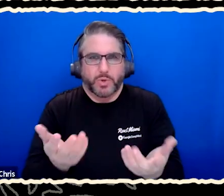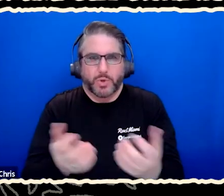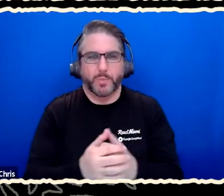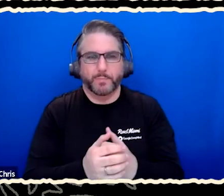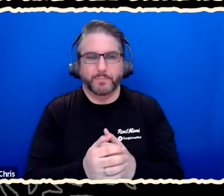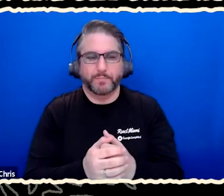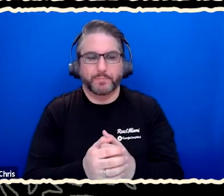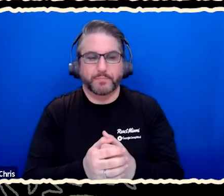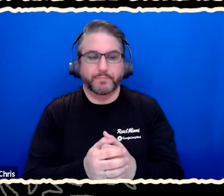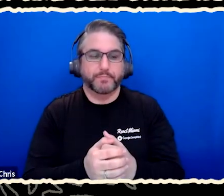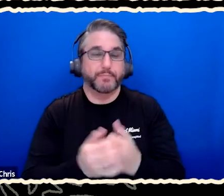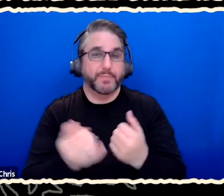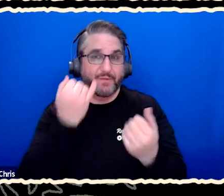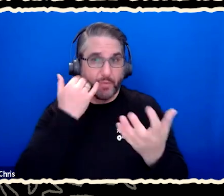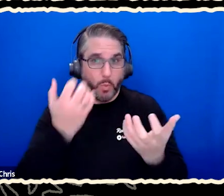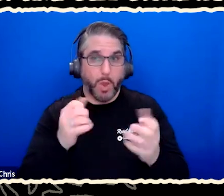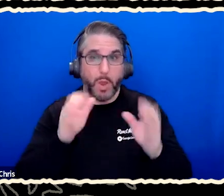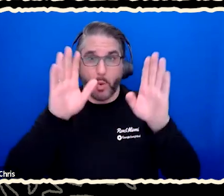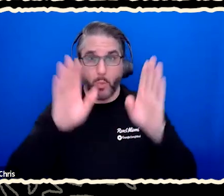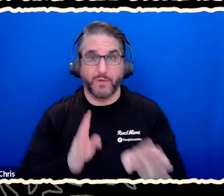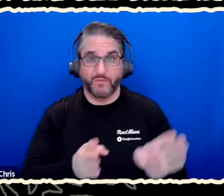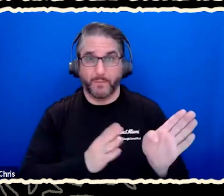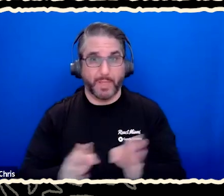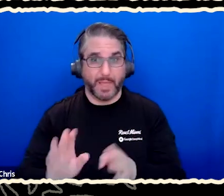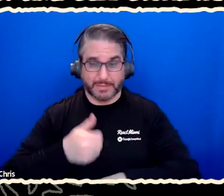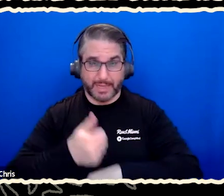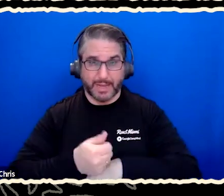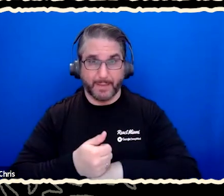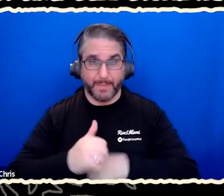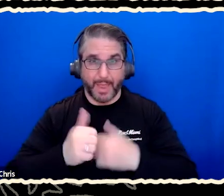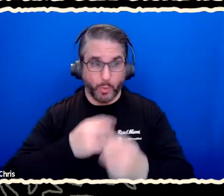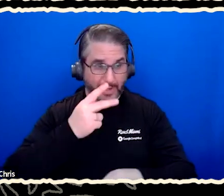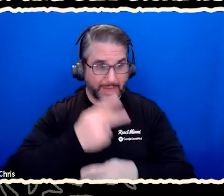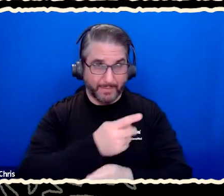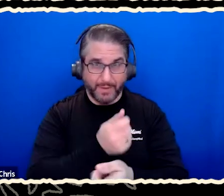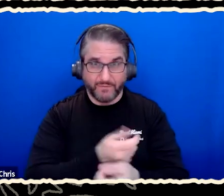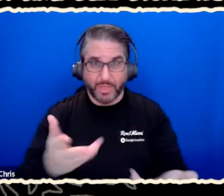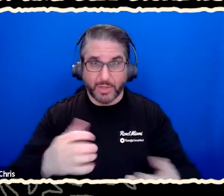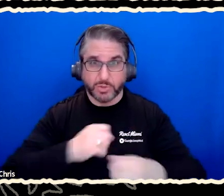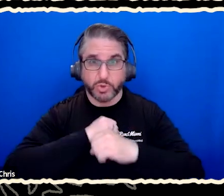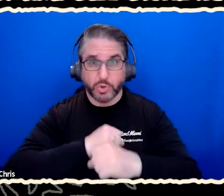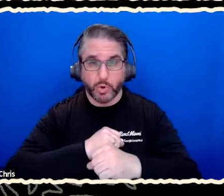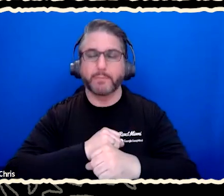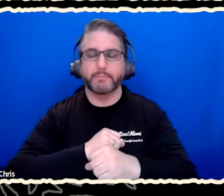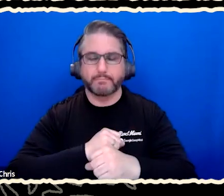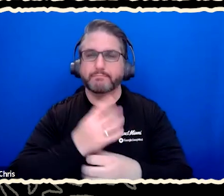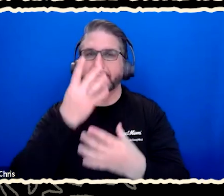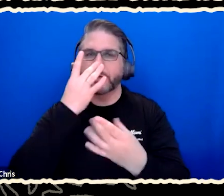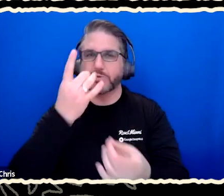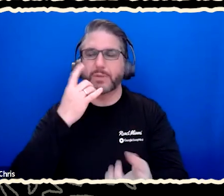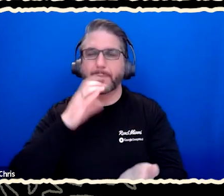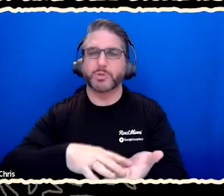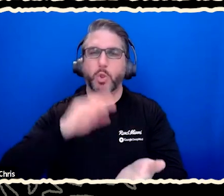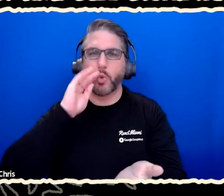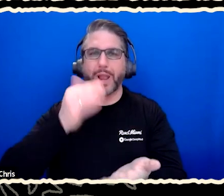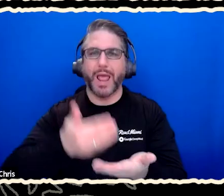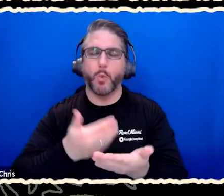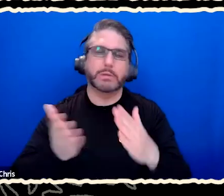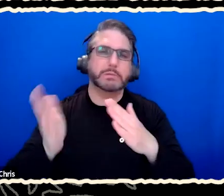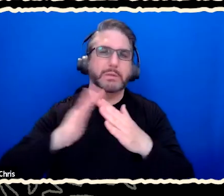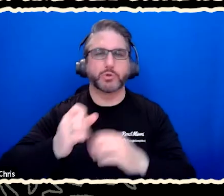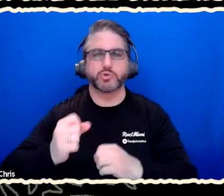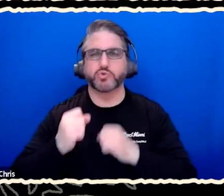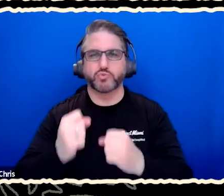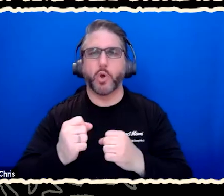to have a wonderful plan in place on how to keep our app secure, it's interesting to learn about our strongest defenses, the foundation